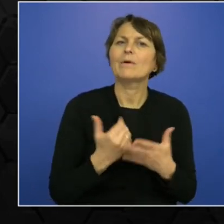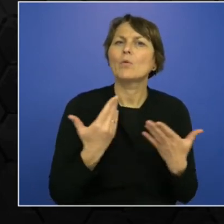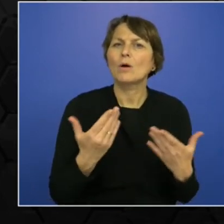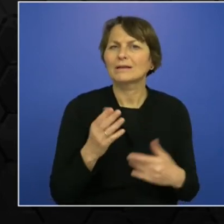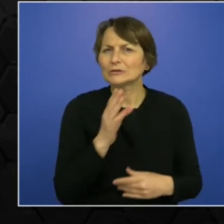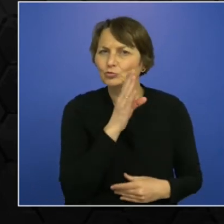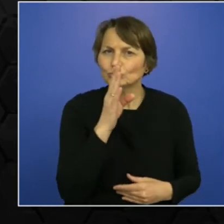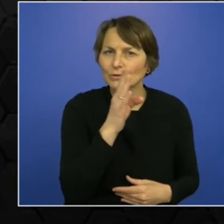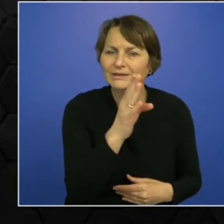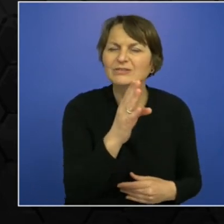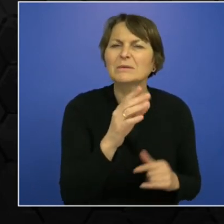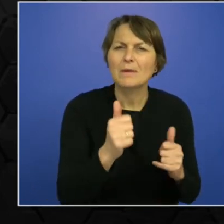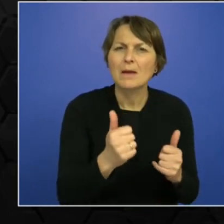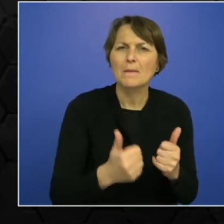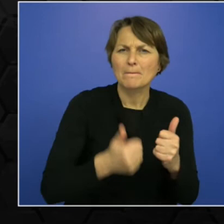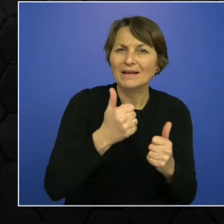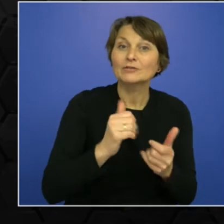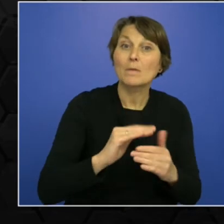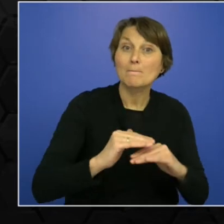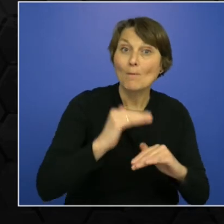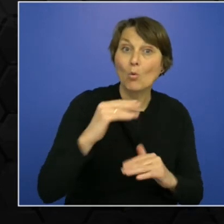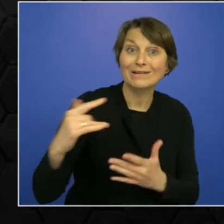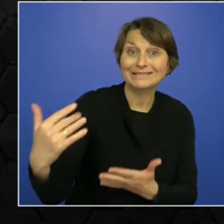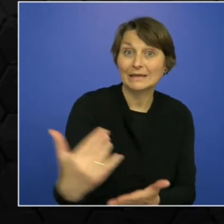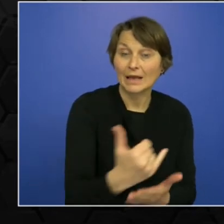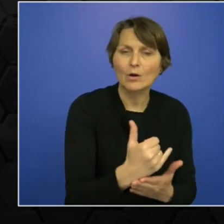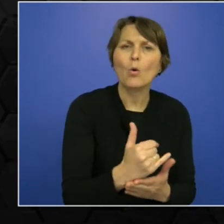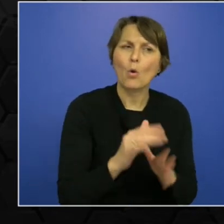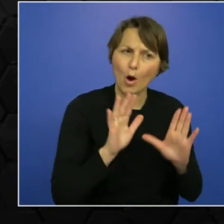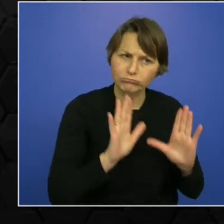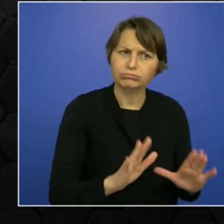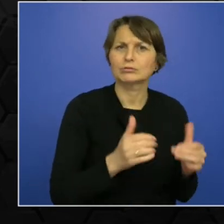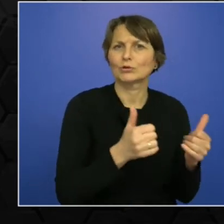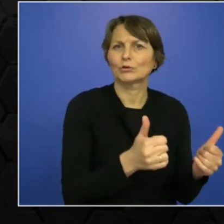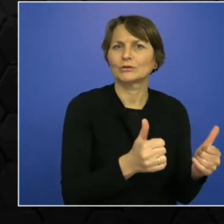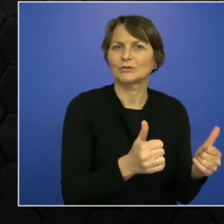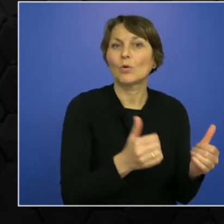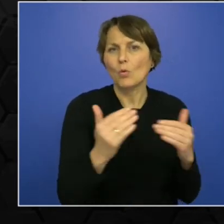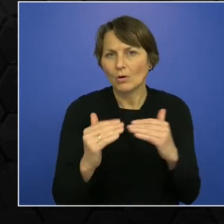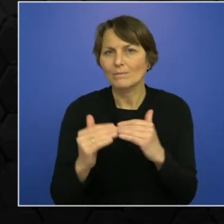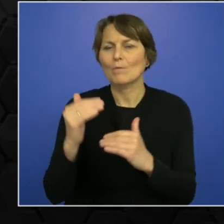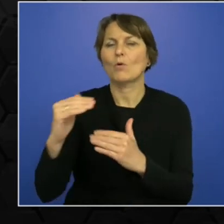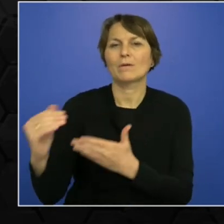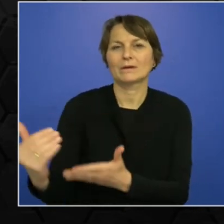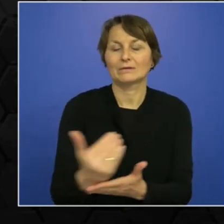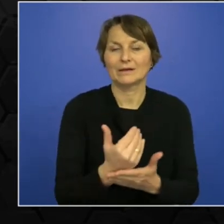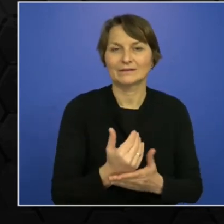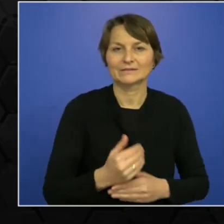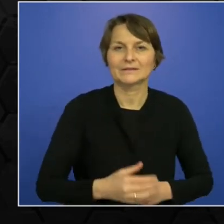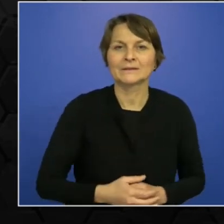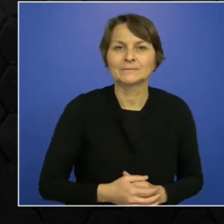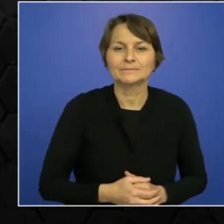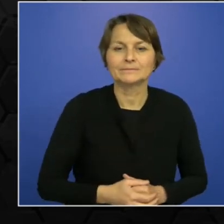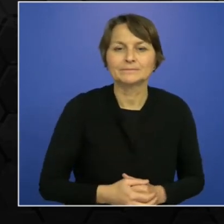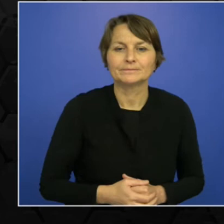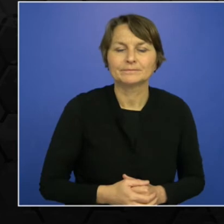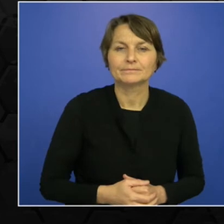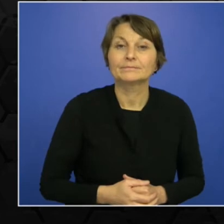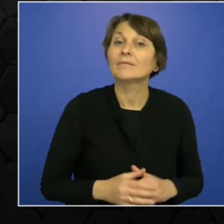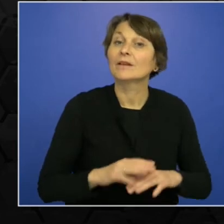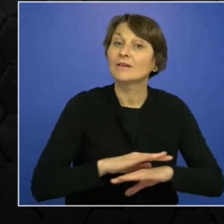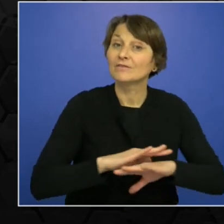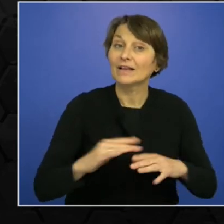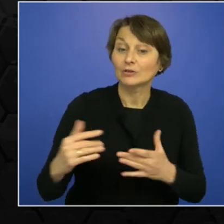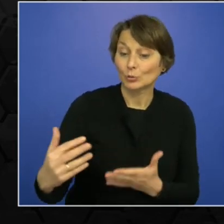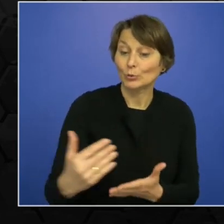enabled us to collect more data. So we did, after we had collected a bit of data and we